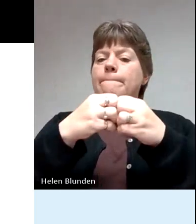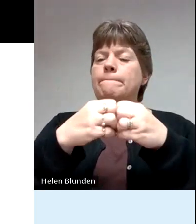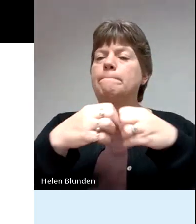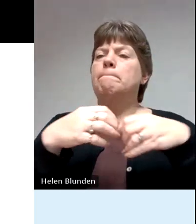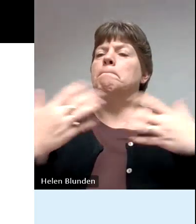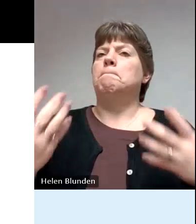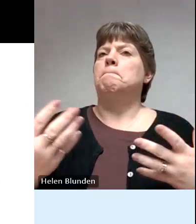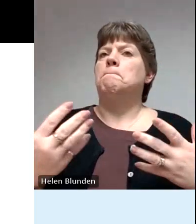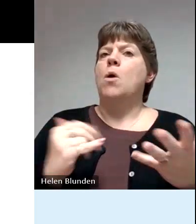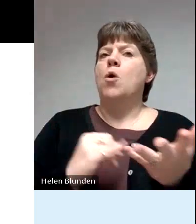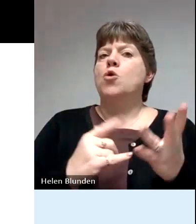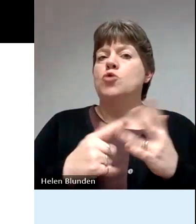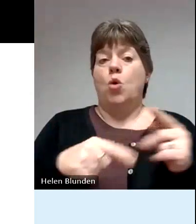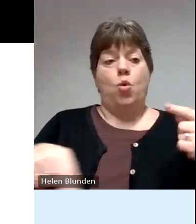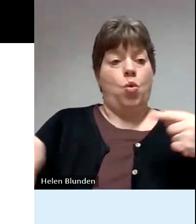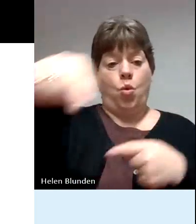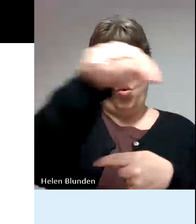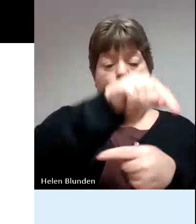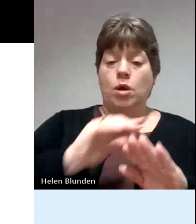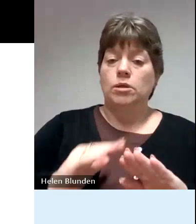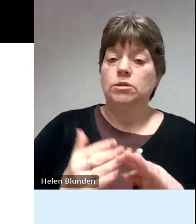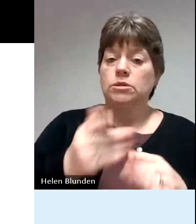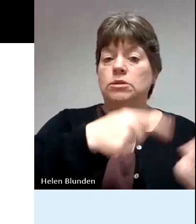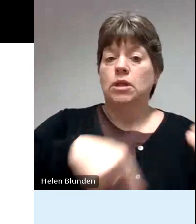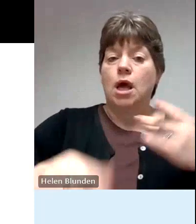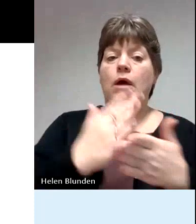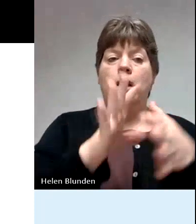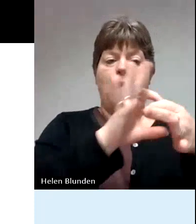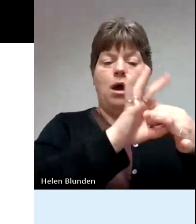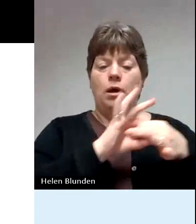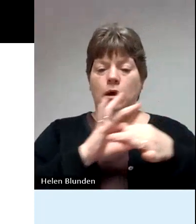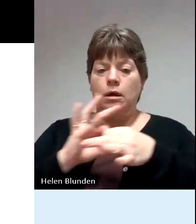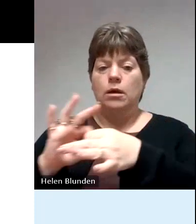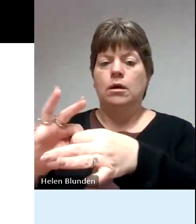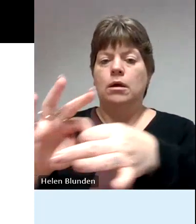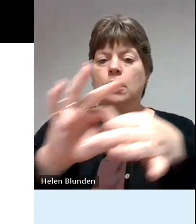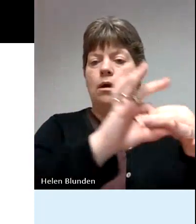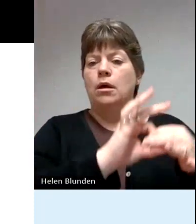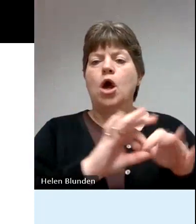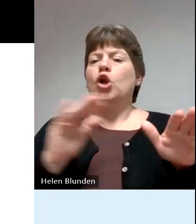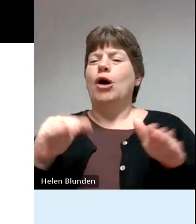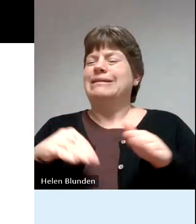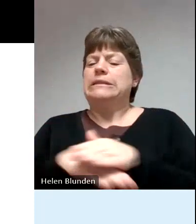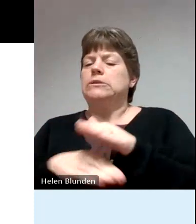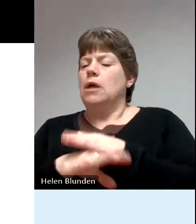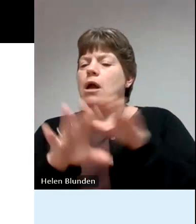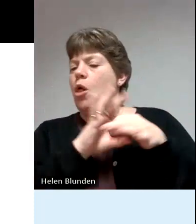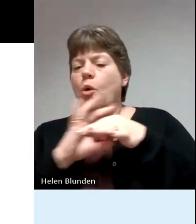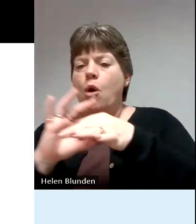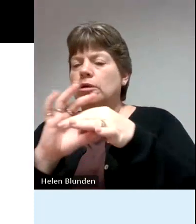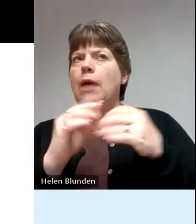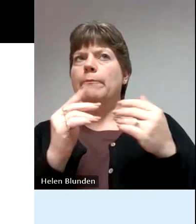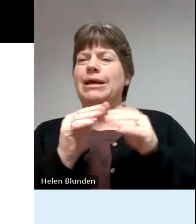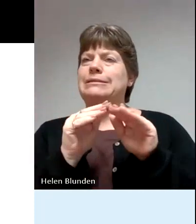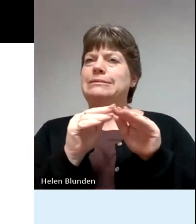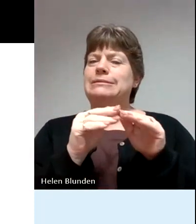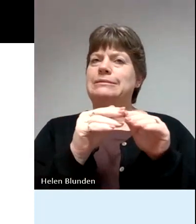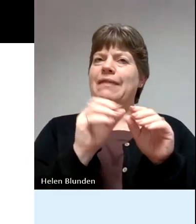that those services are coordinated, not their internal coordination, but their outputs,